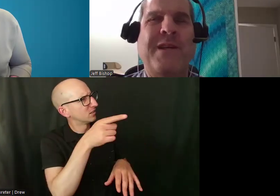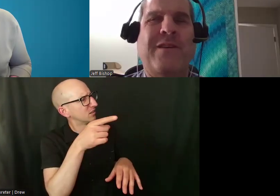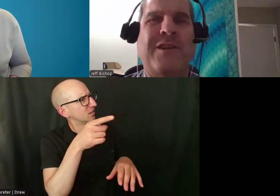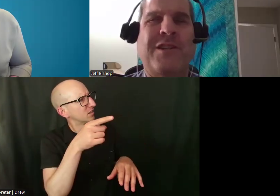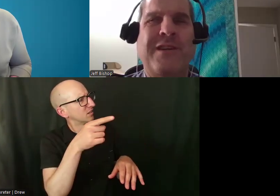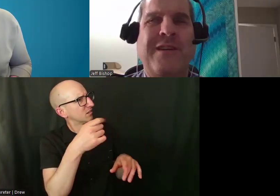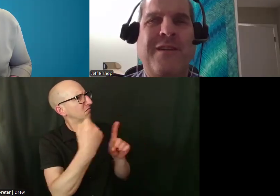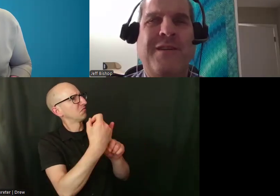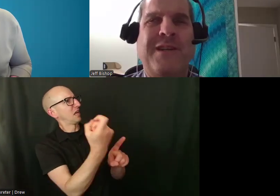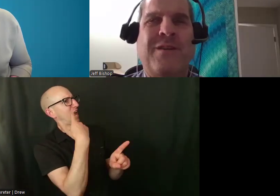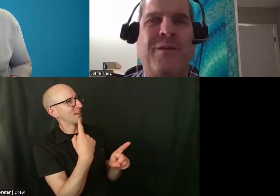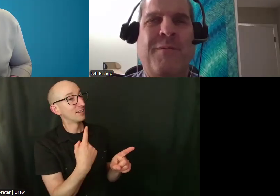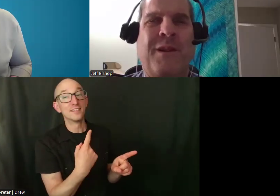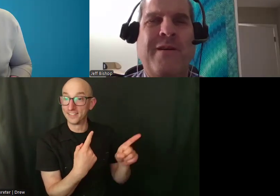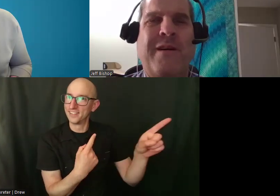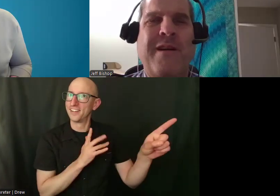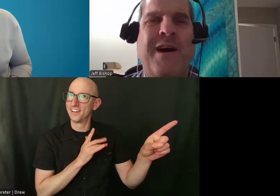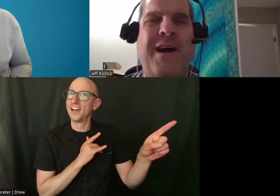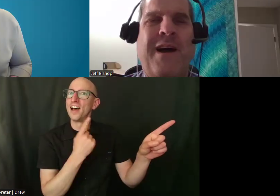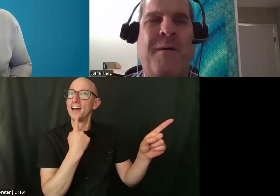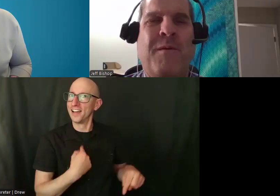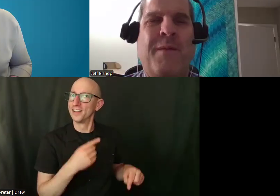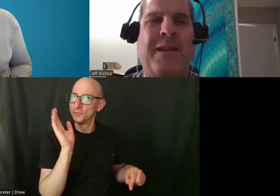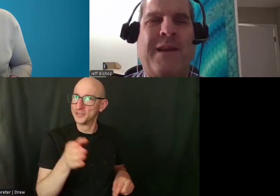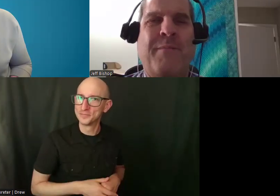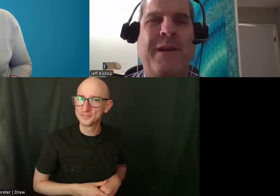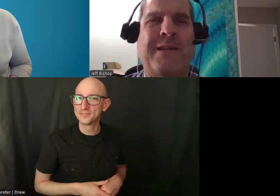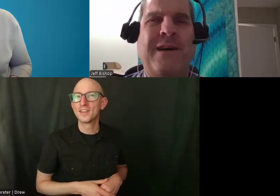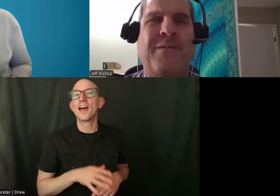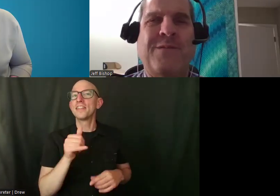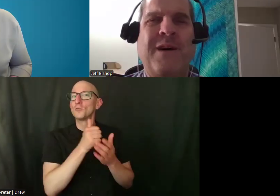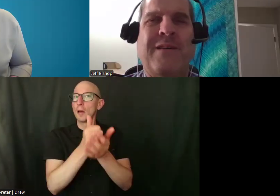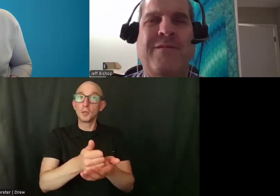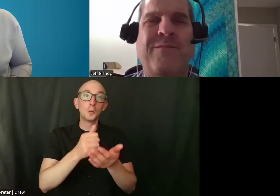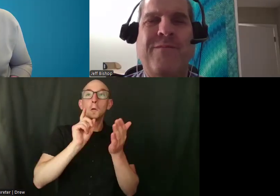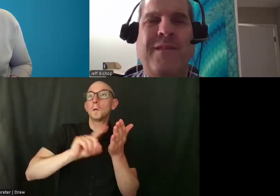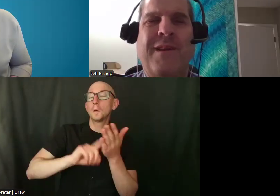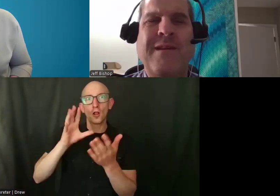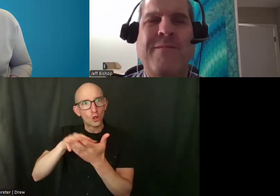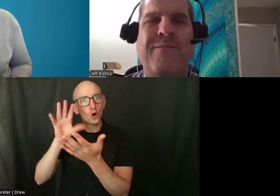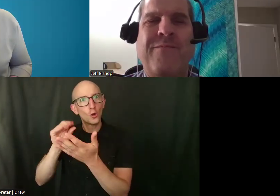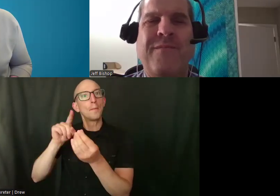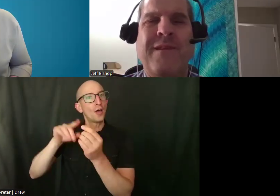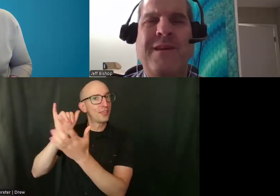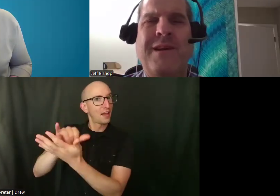do research to learn more about the company itself as well. Okay.